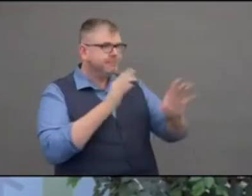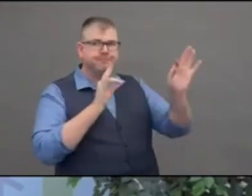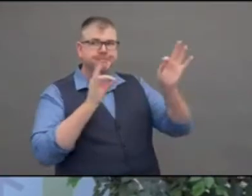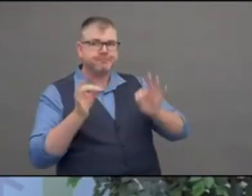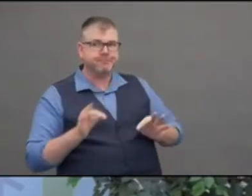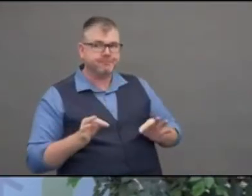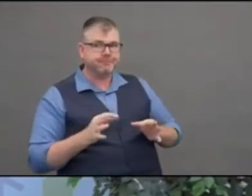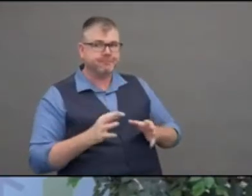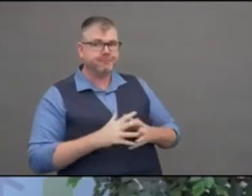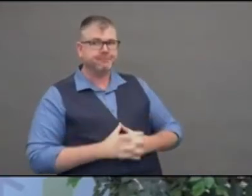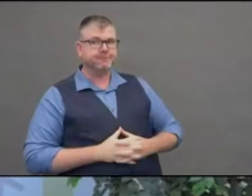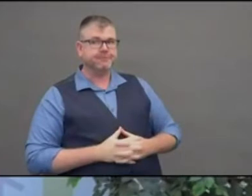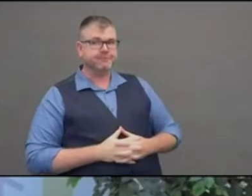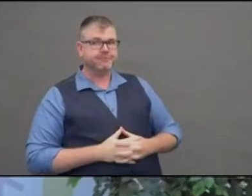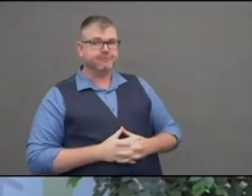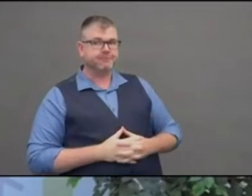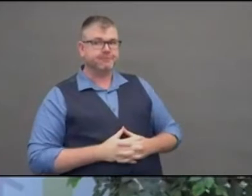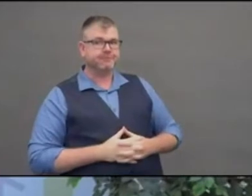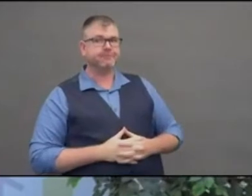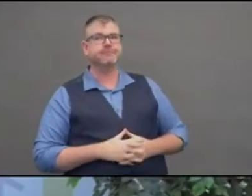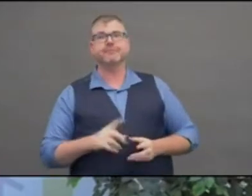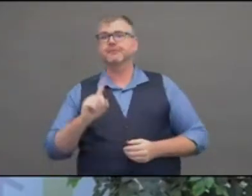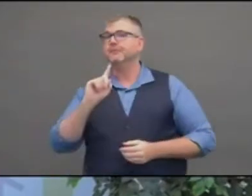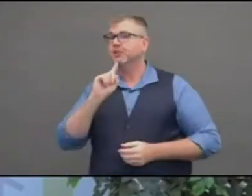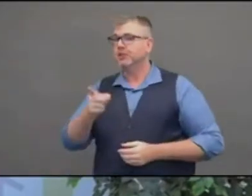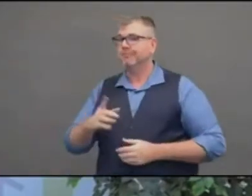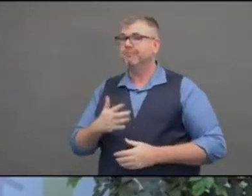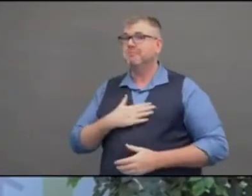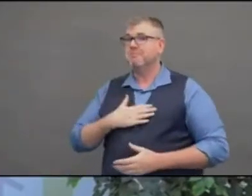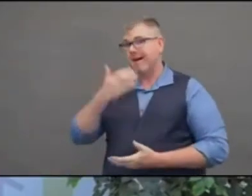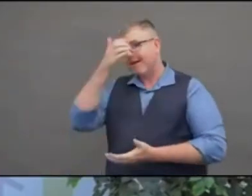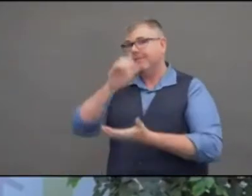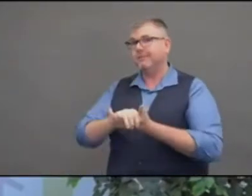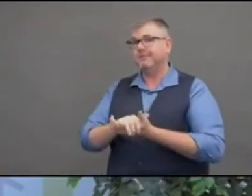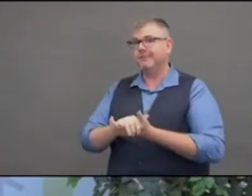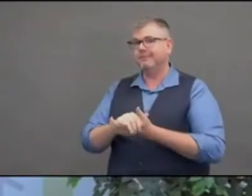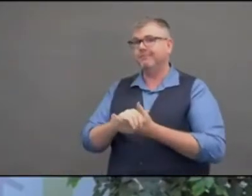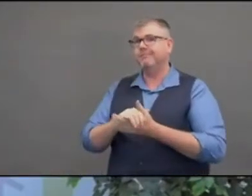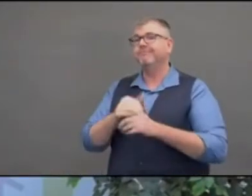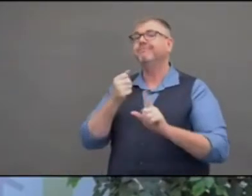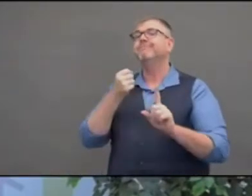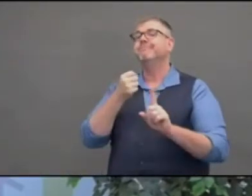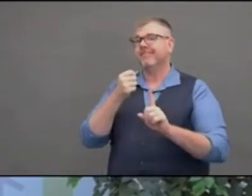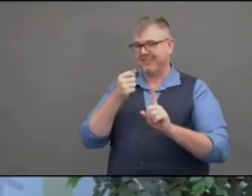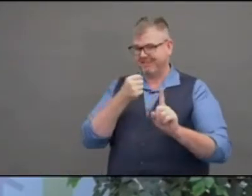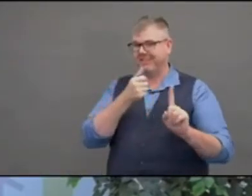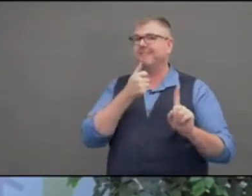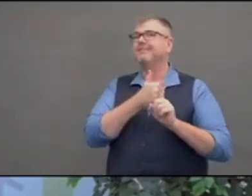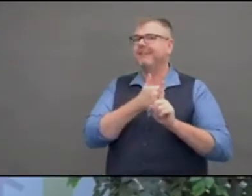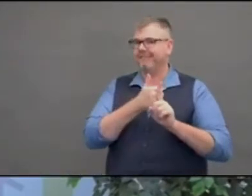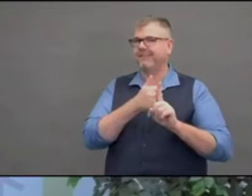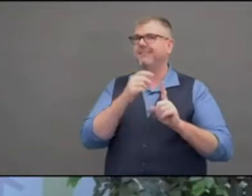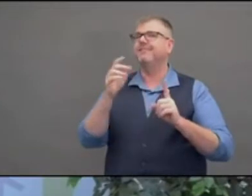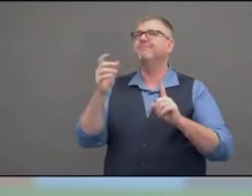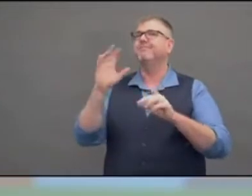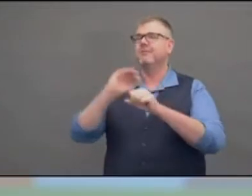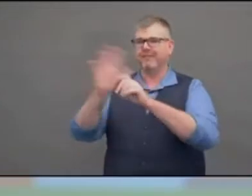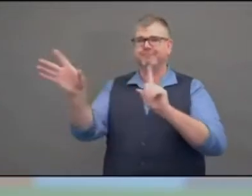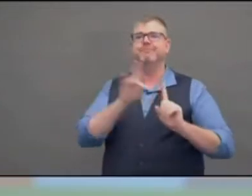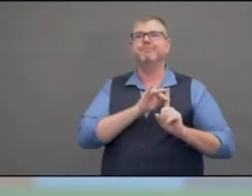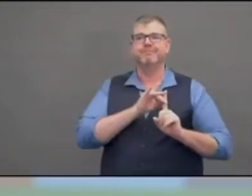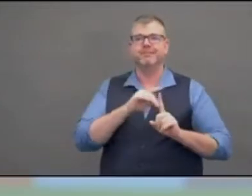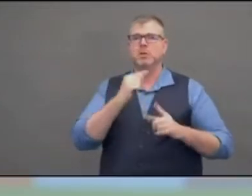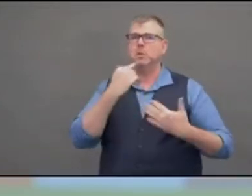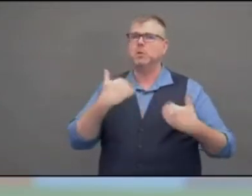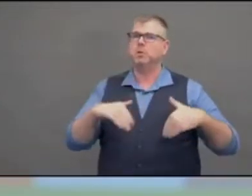about that? Yes, absolutely. So my husband was infected by COVID. It is a really serious